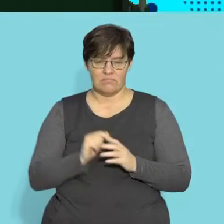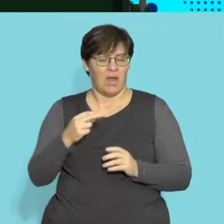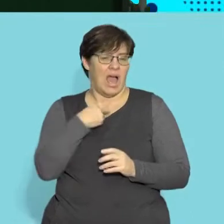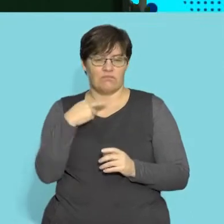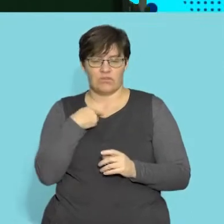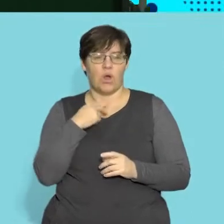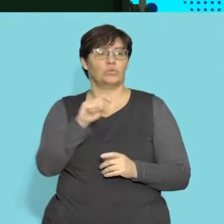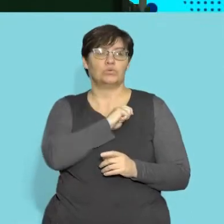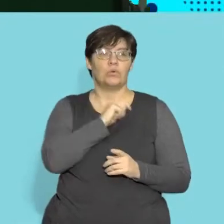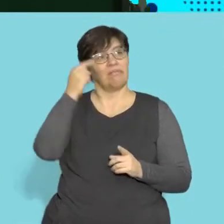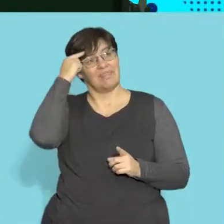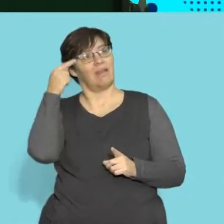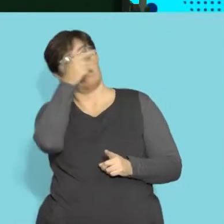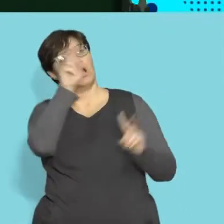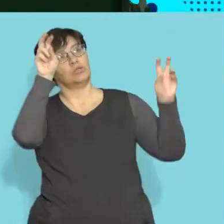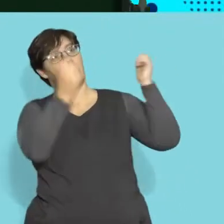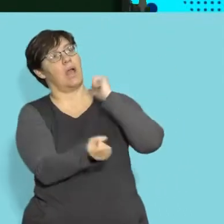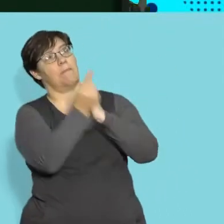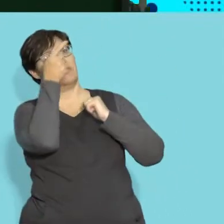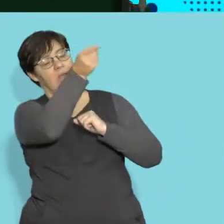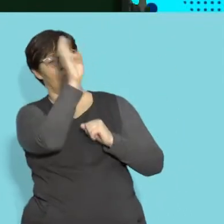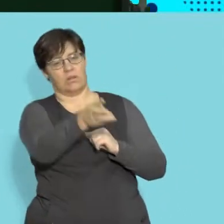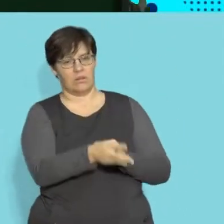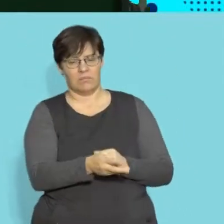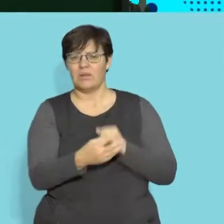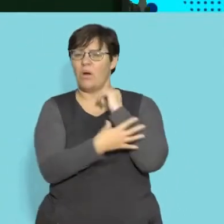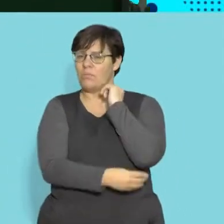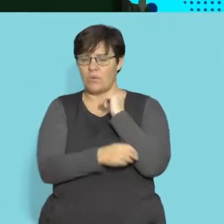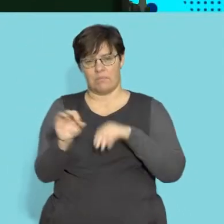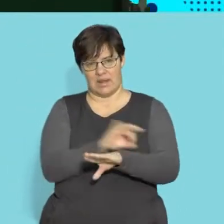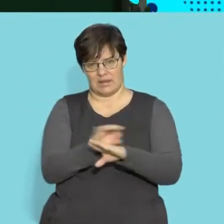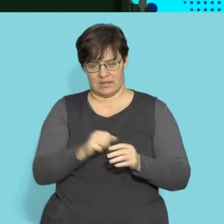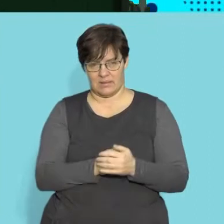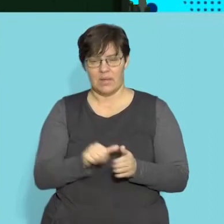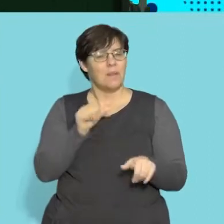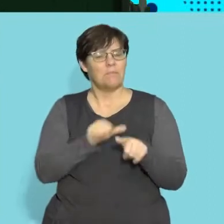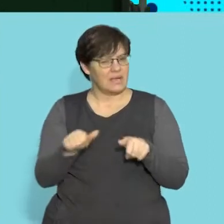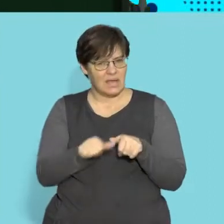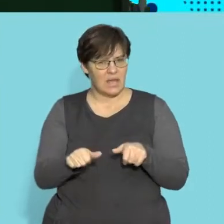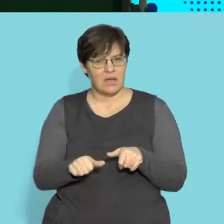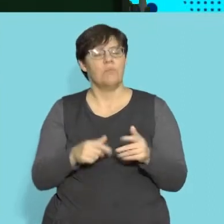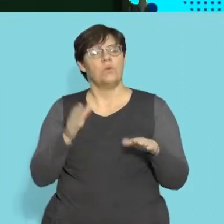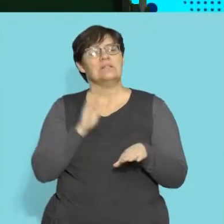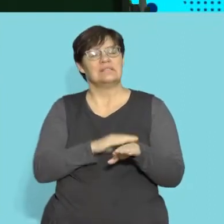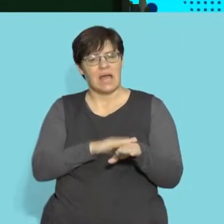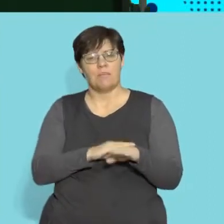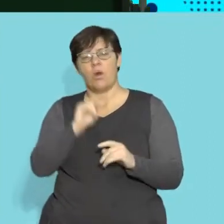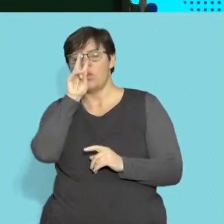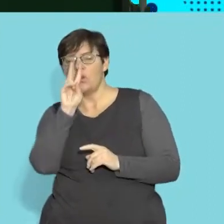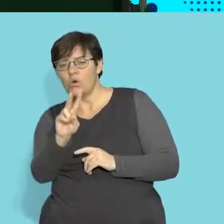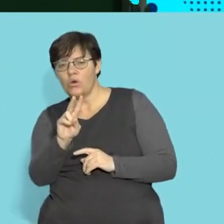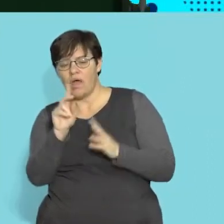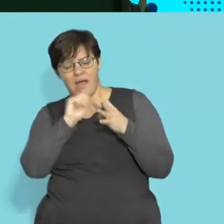cannot really predict an essay topic, and that's poor planning. I would rather suggest that you spend some time looking